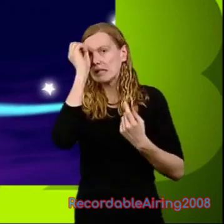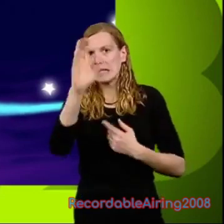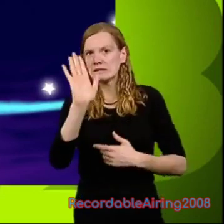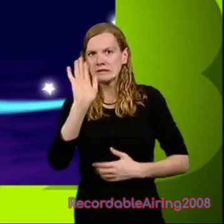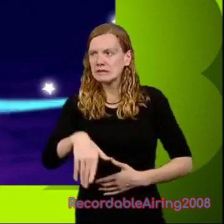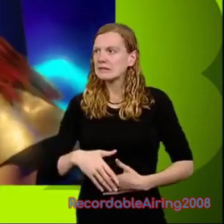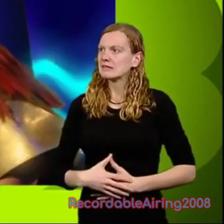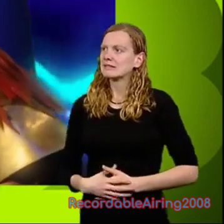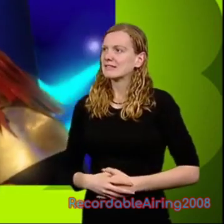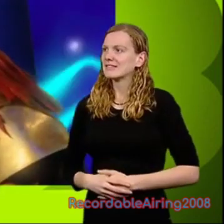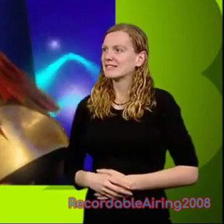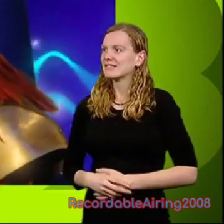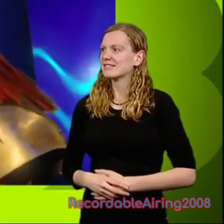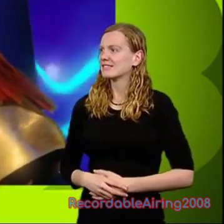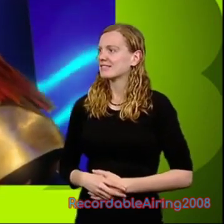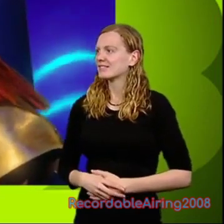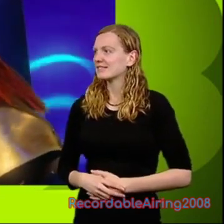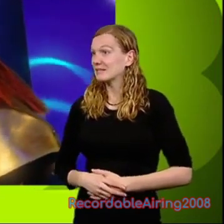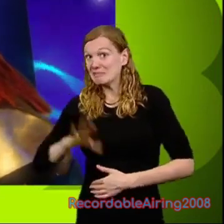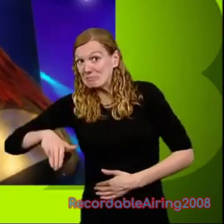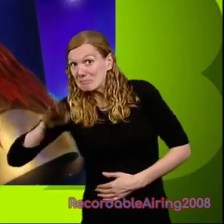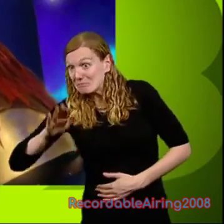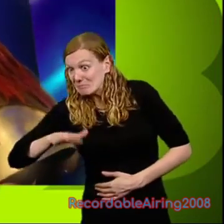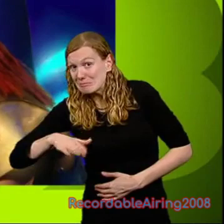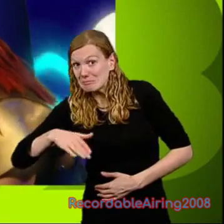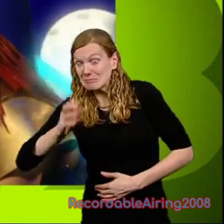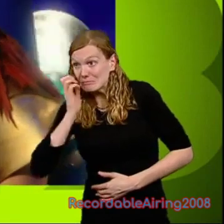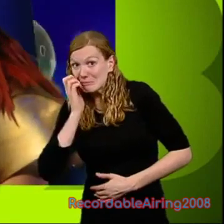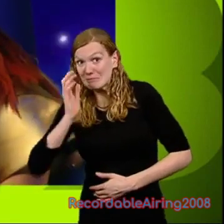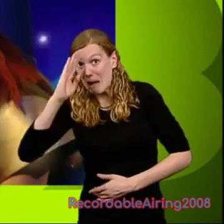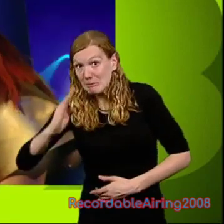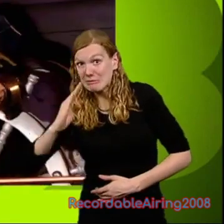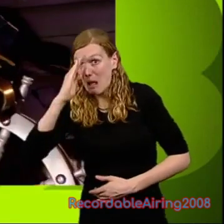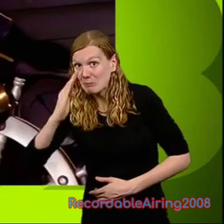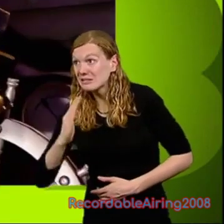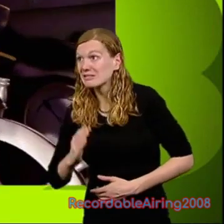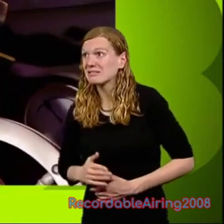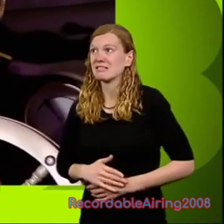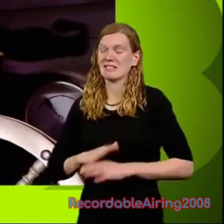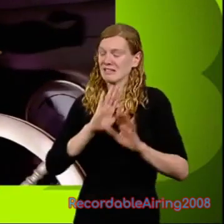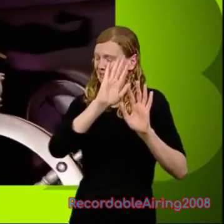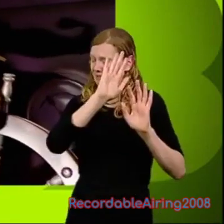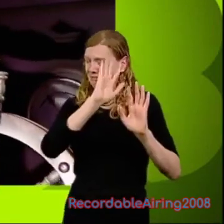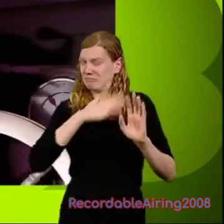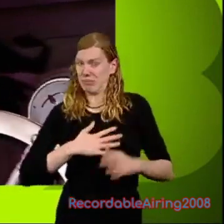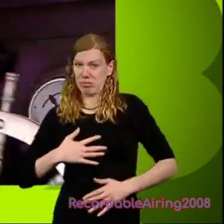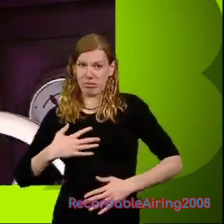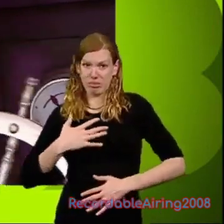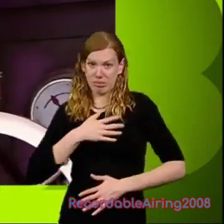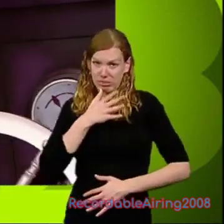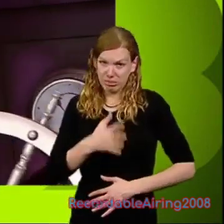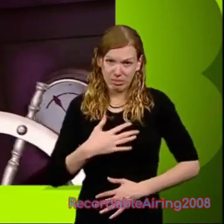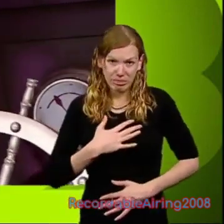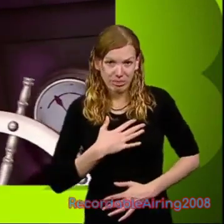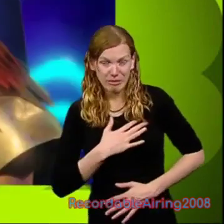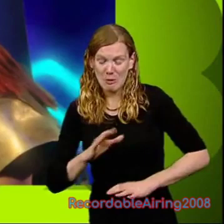Gusto Radio! Captain DJ! Please, I'm a sick man! No more about hula